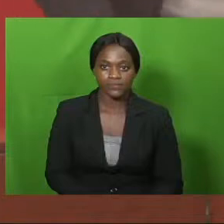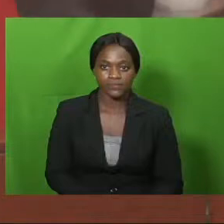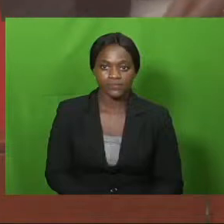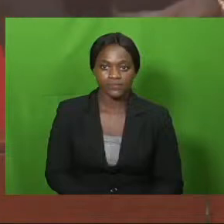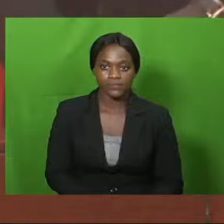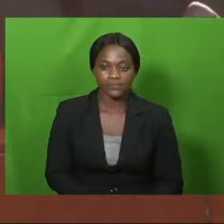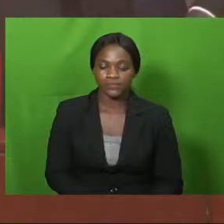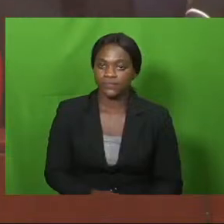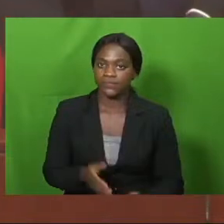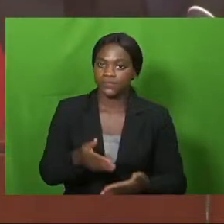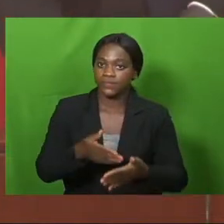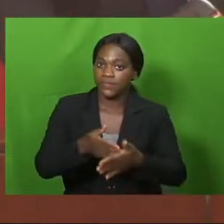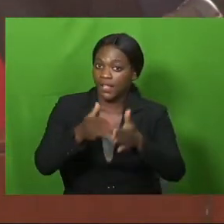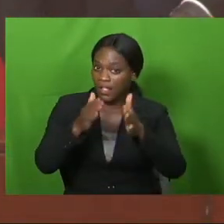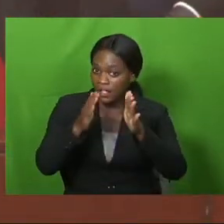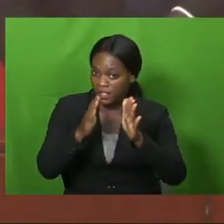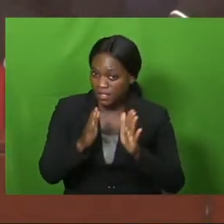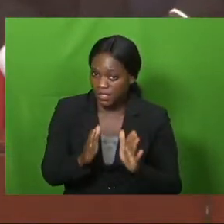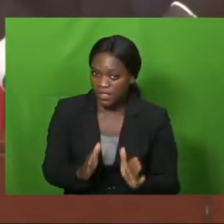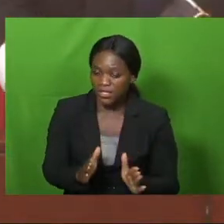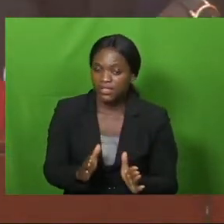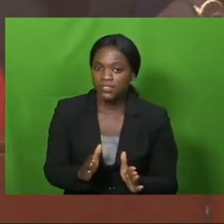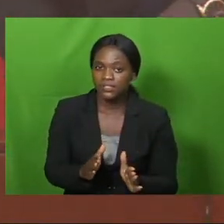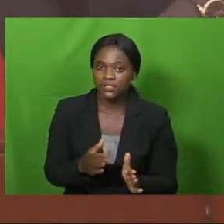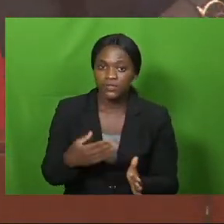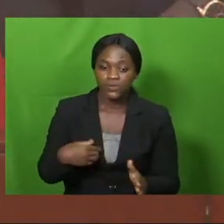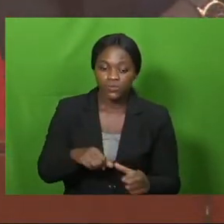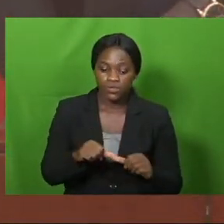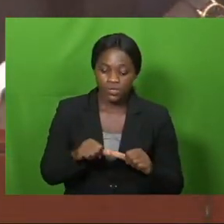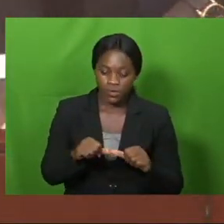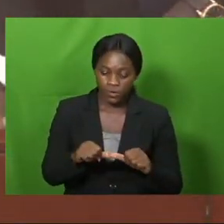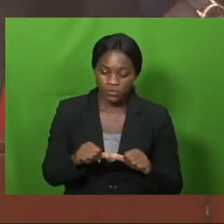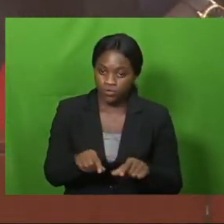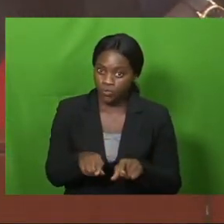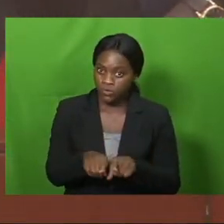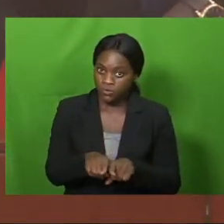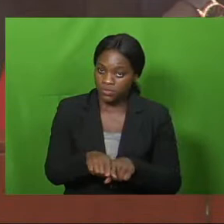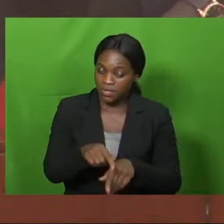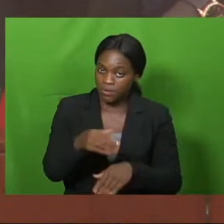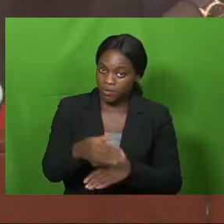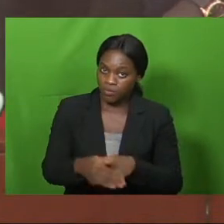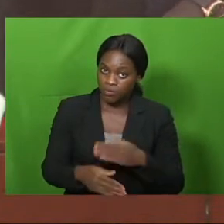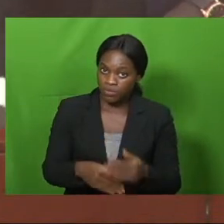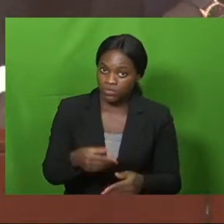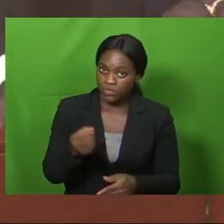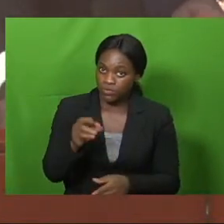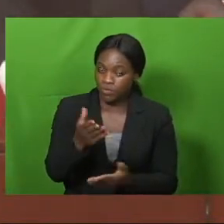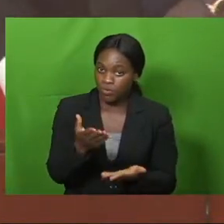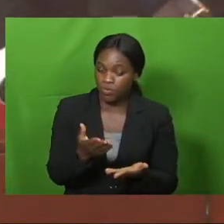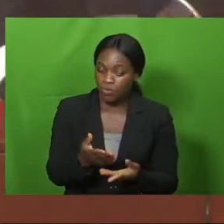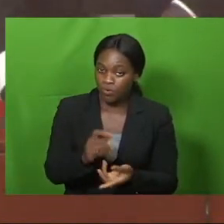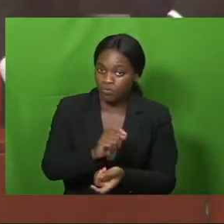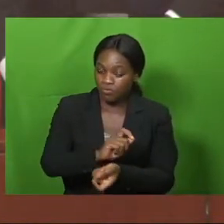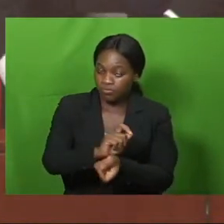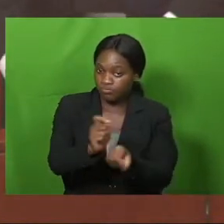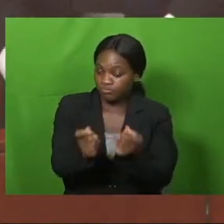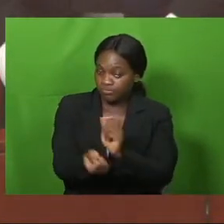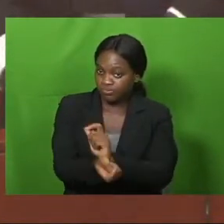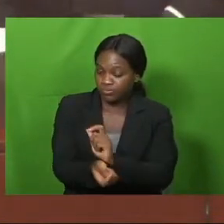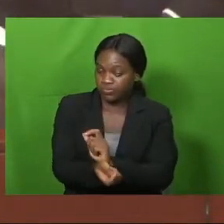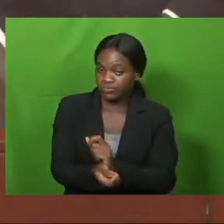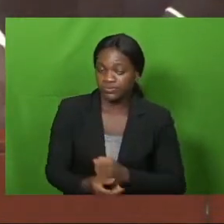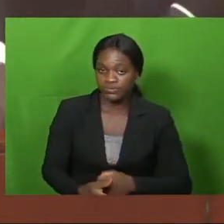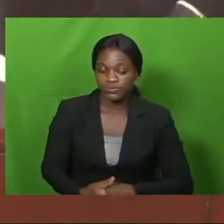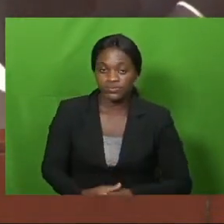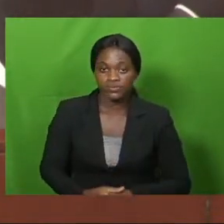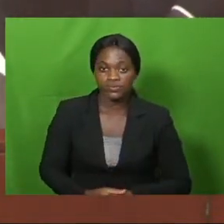Leadership. Are we following the order as it appears in today's